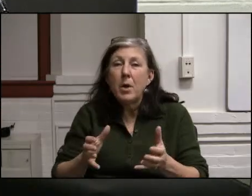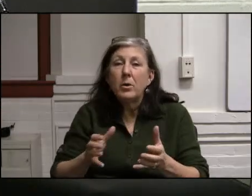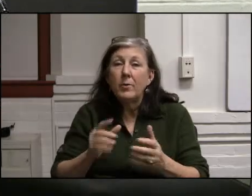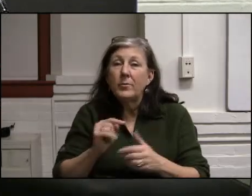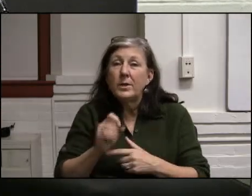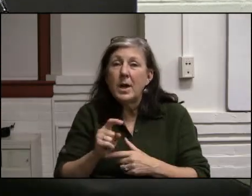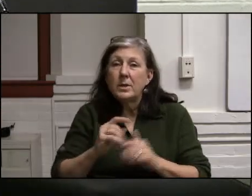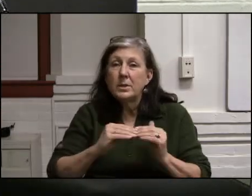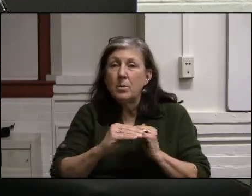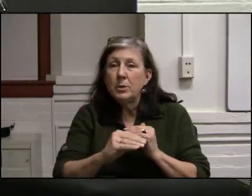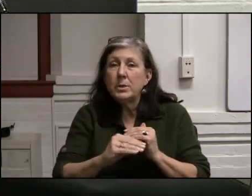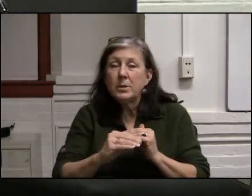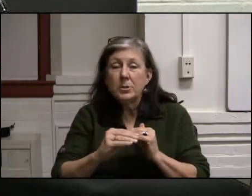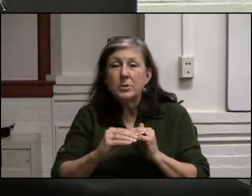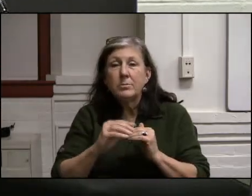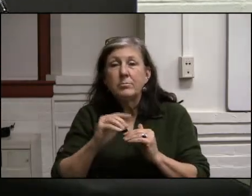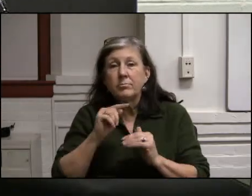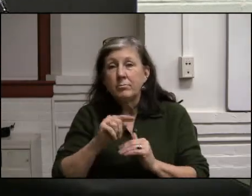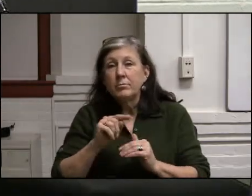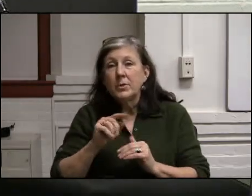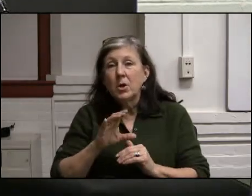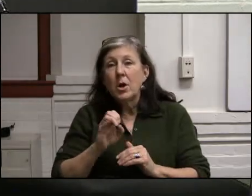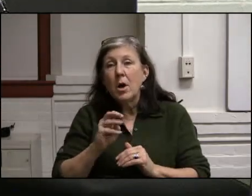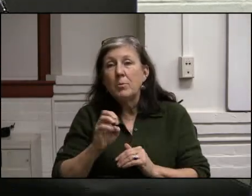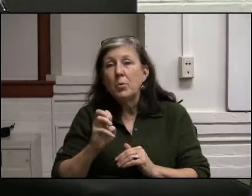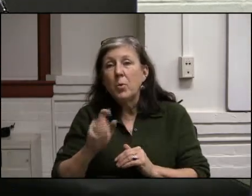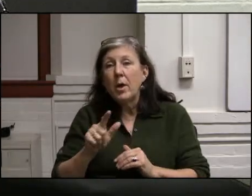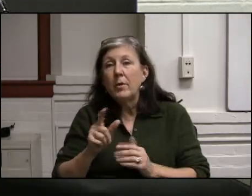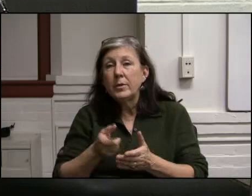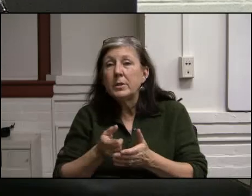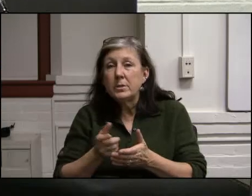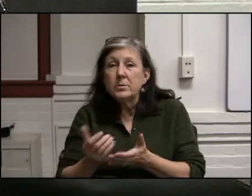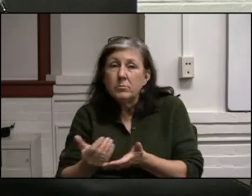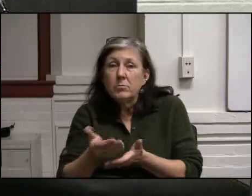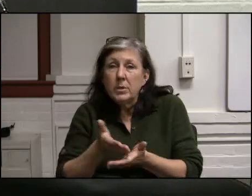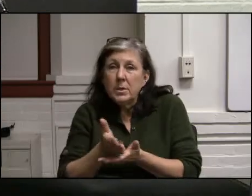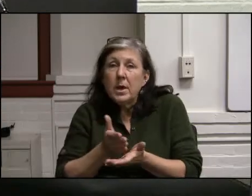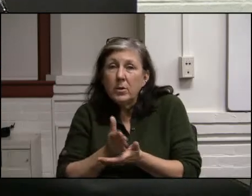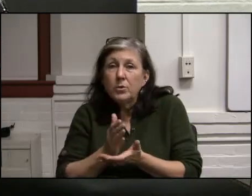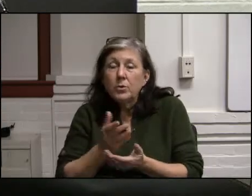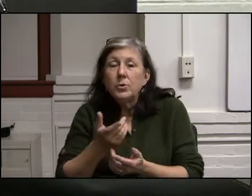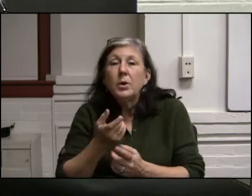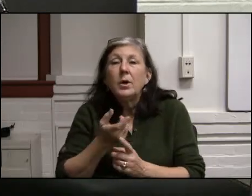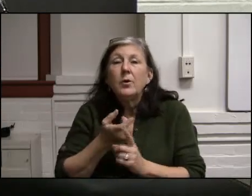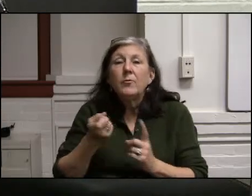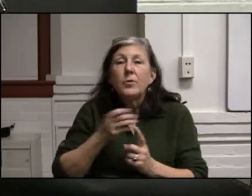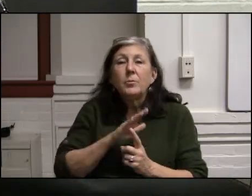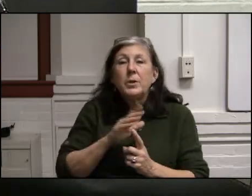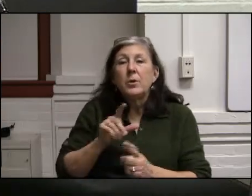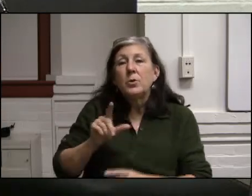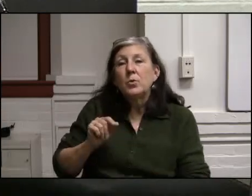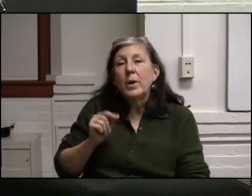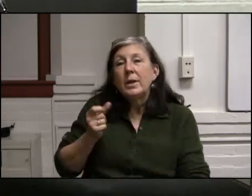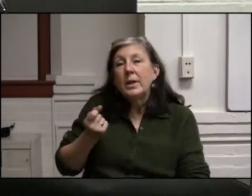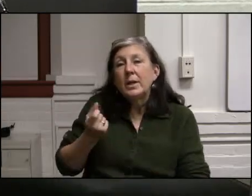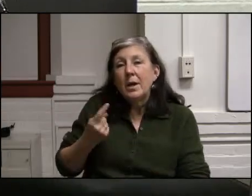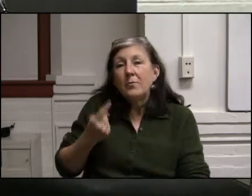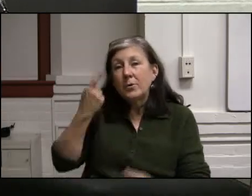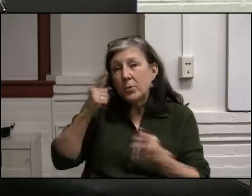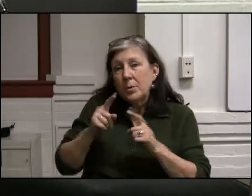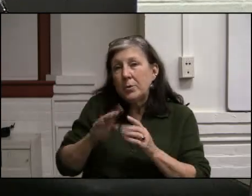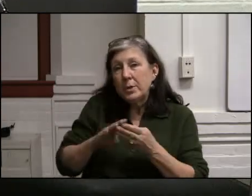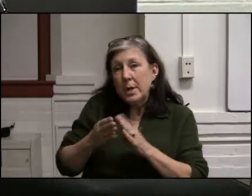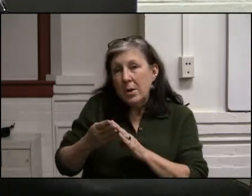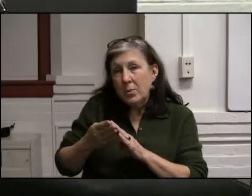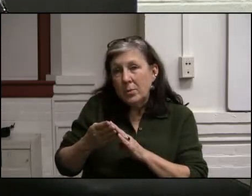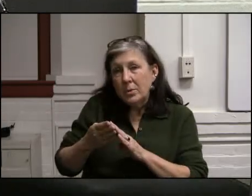that Commonwealth is entitled to under its 2011 agreement with the town. The